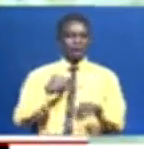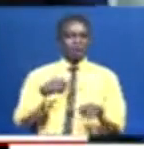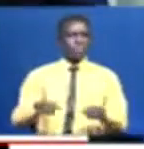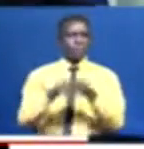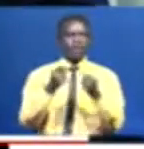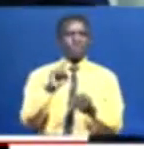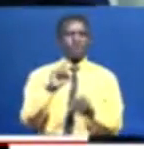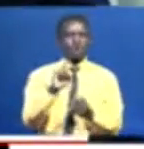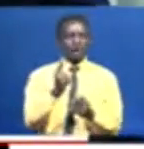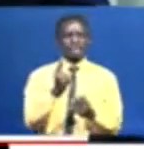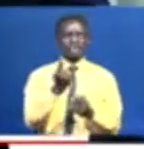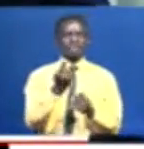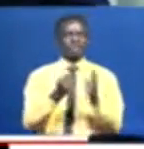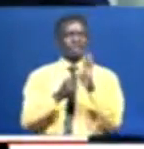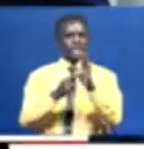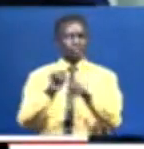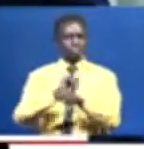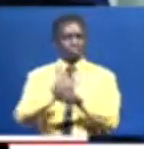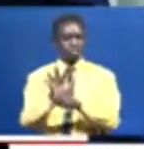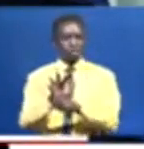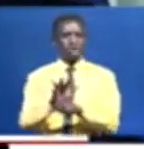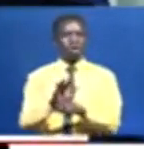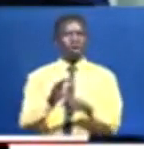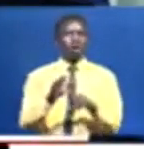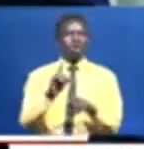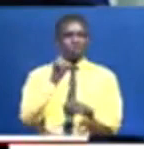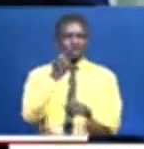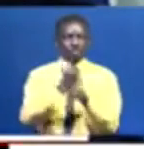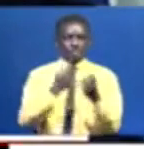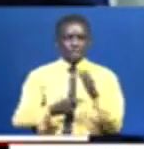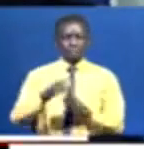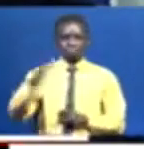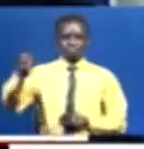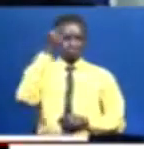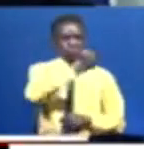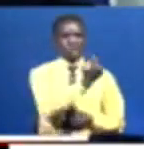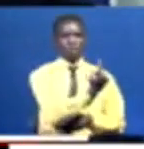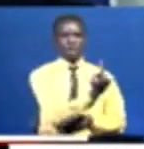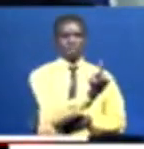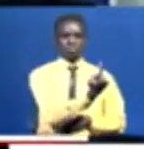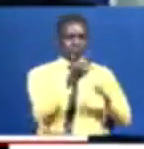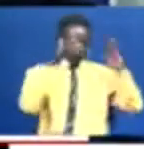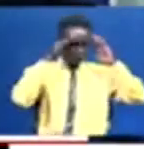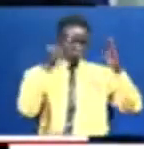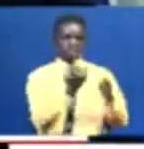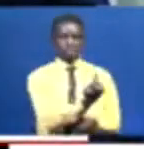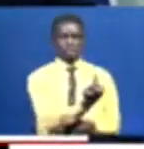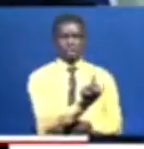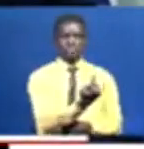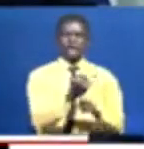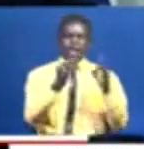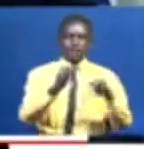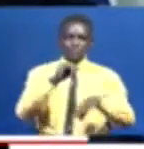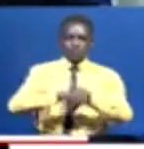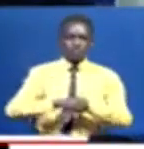the affected parties. So if you notice that your device has been compromised,